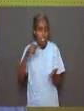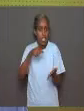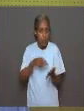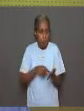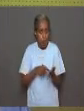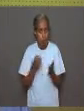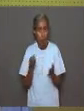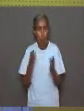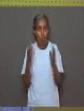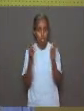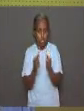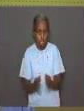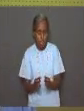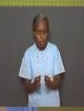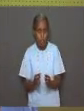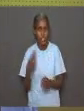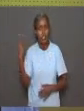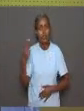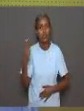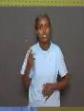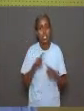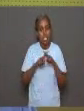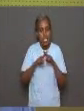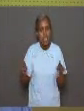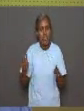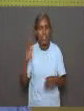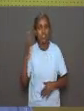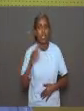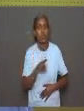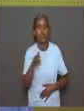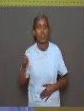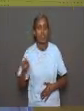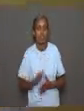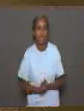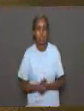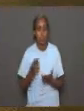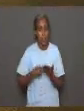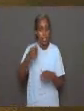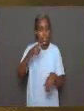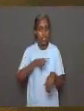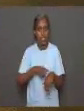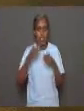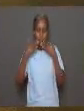a point or shape using different types of axes.